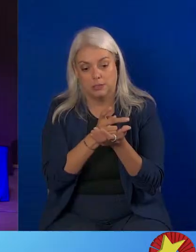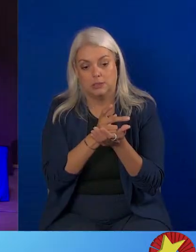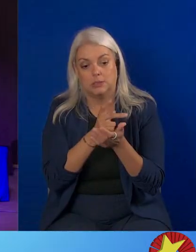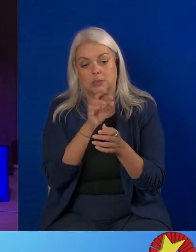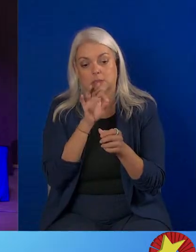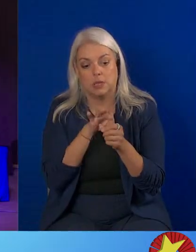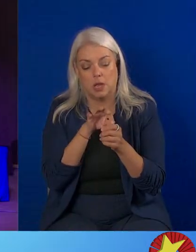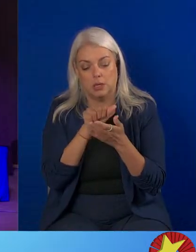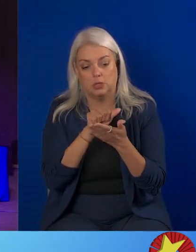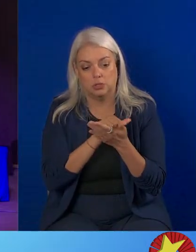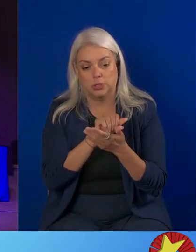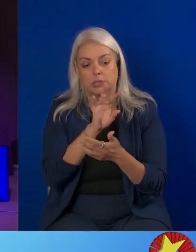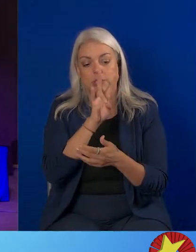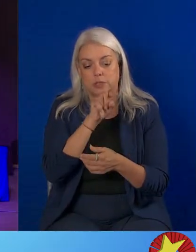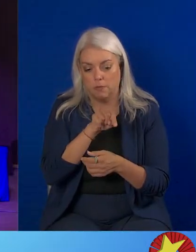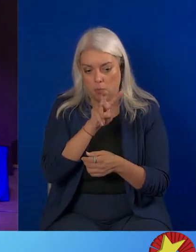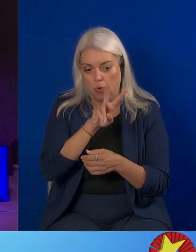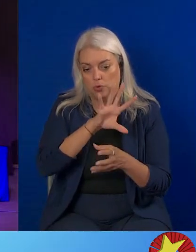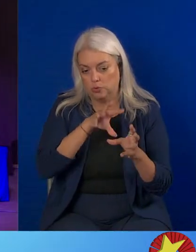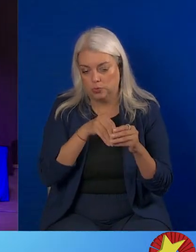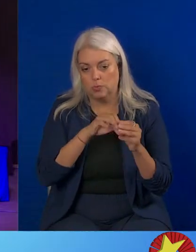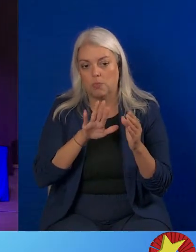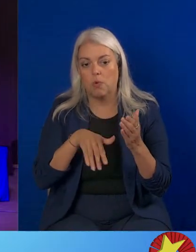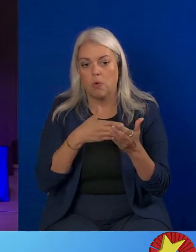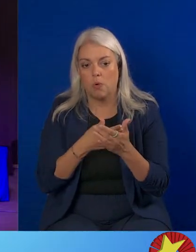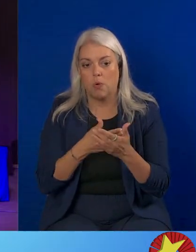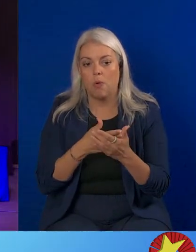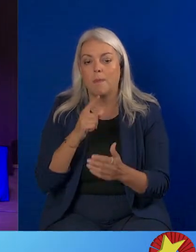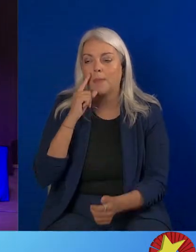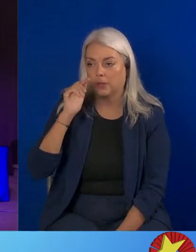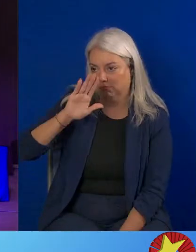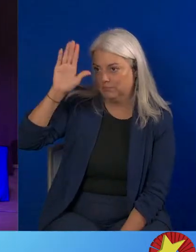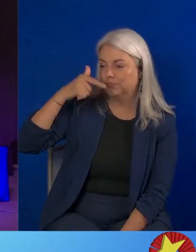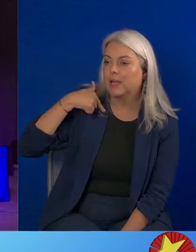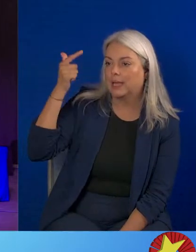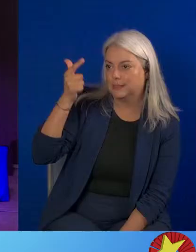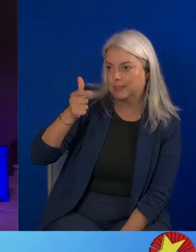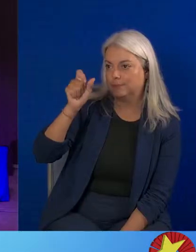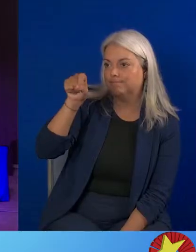item 7.2. This is Bill. I'll second.